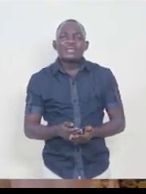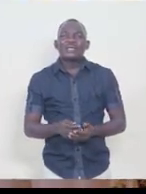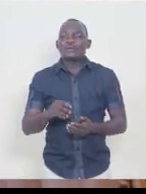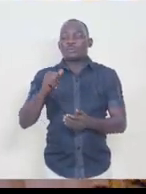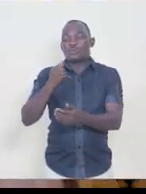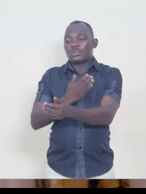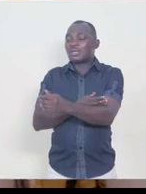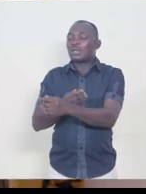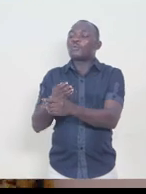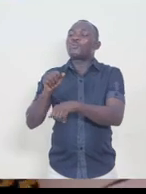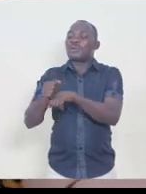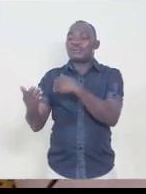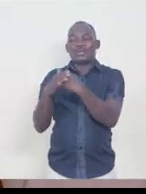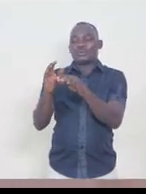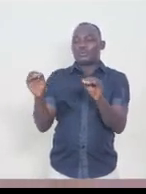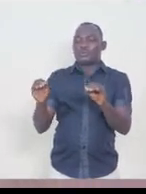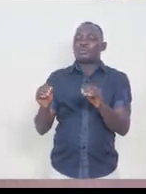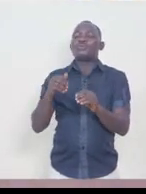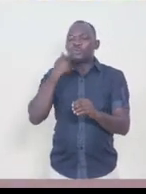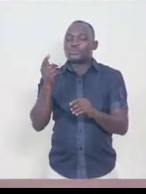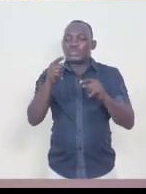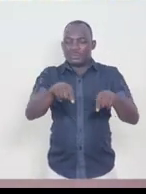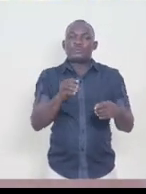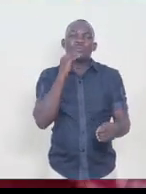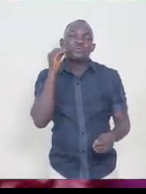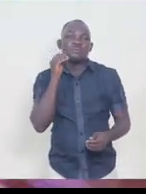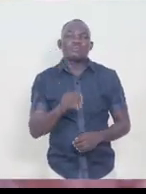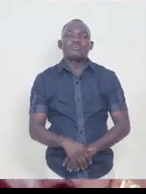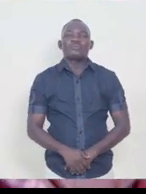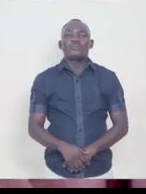She's not back from work, but she will be soon home.